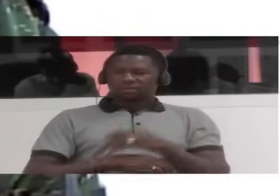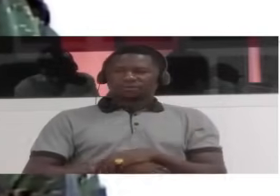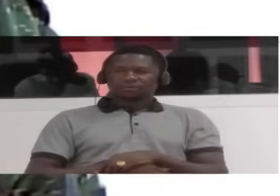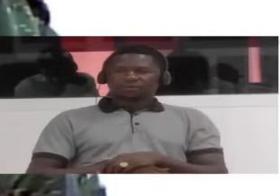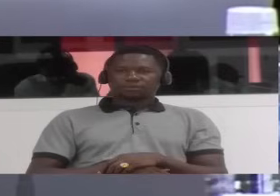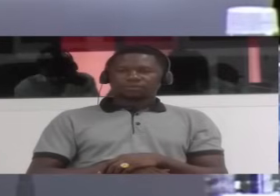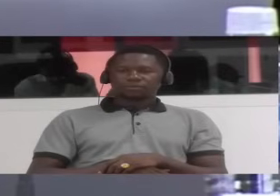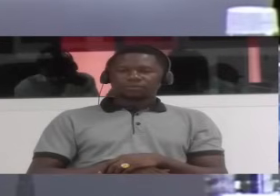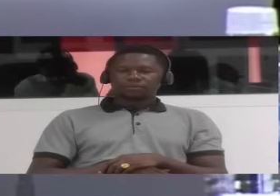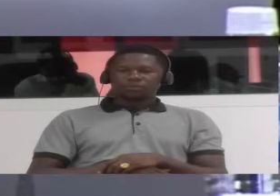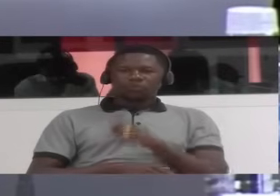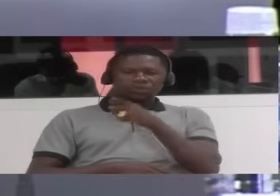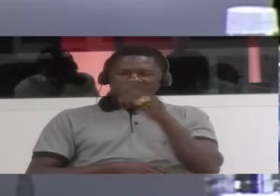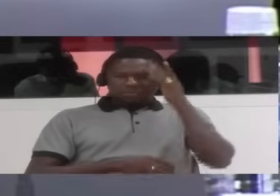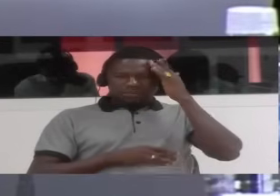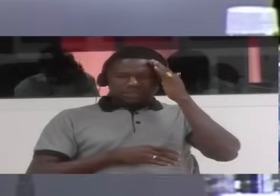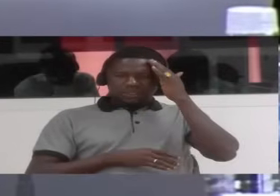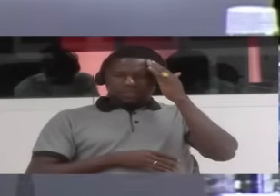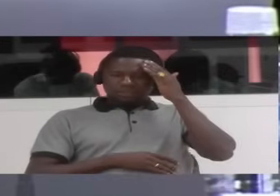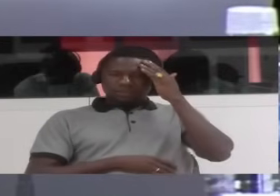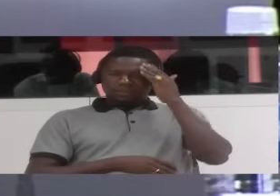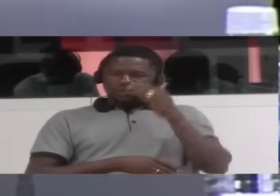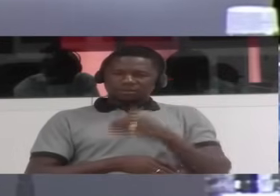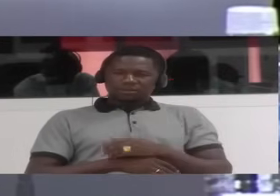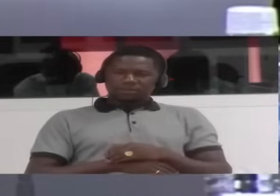Was that mentality